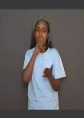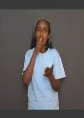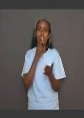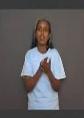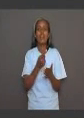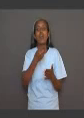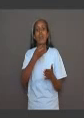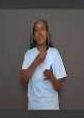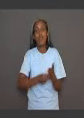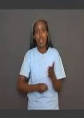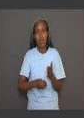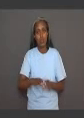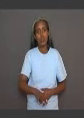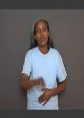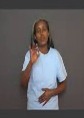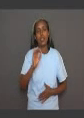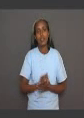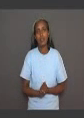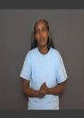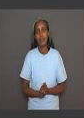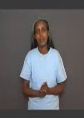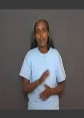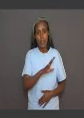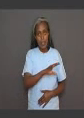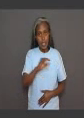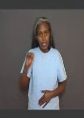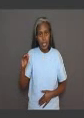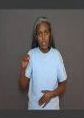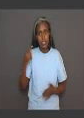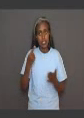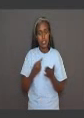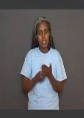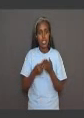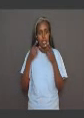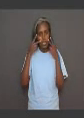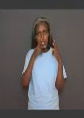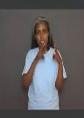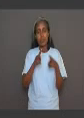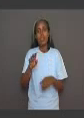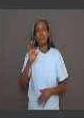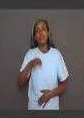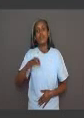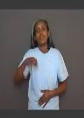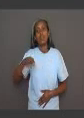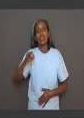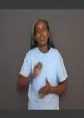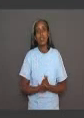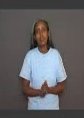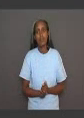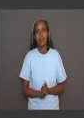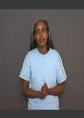data values obtained and their respective frequencies.